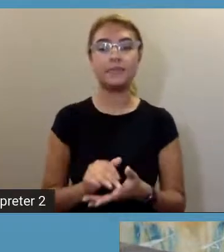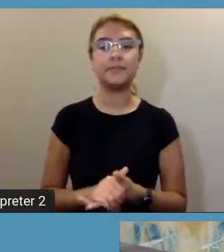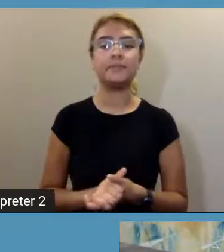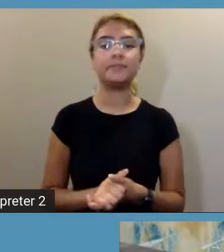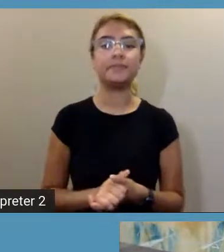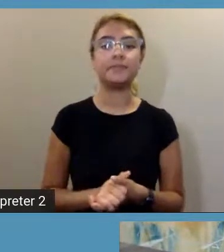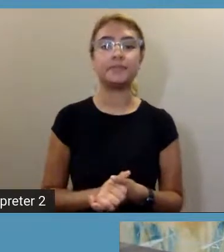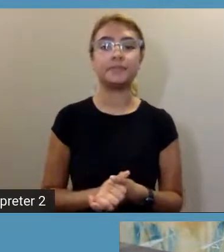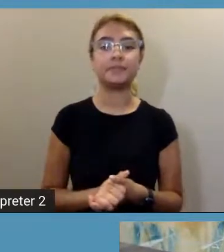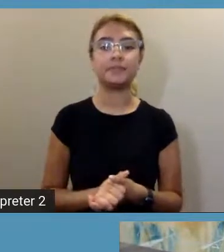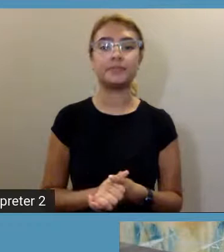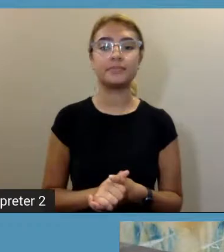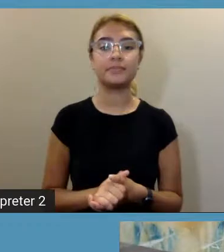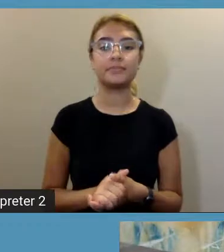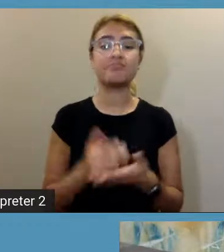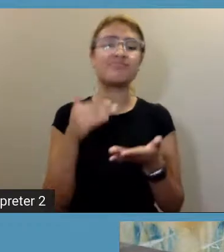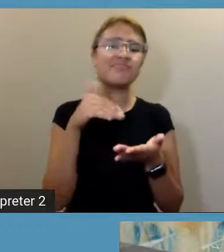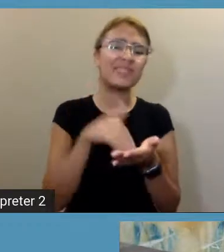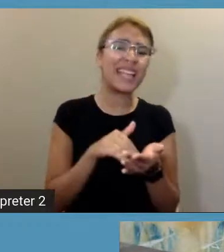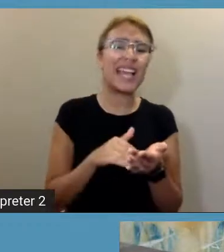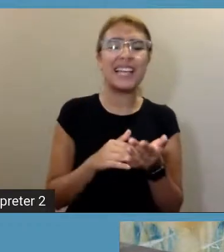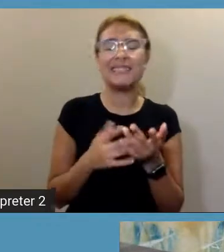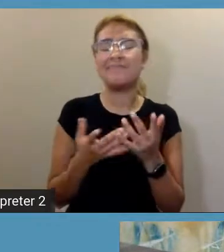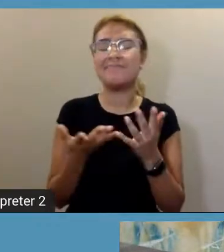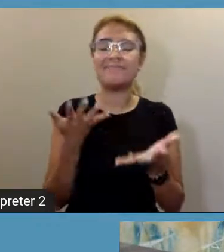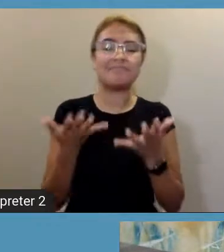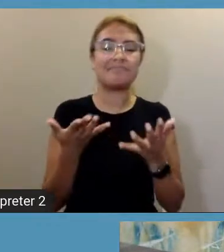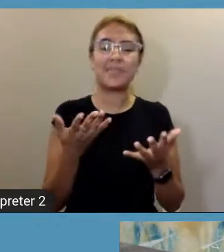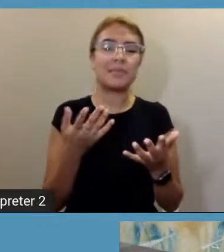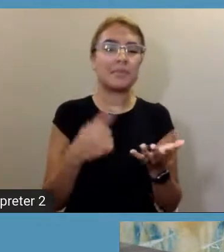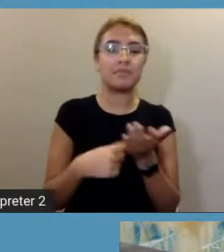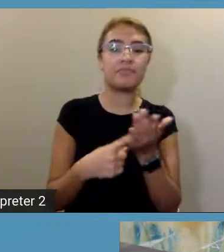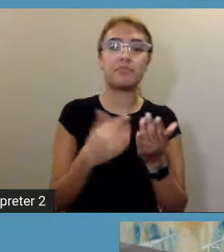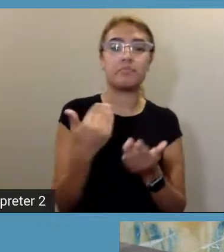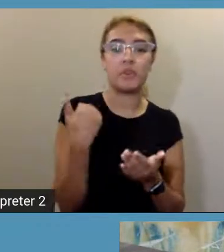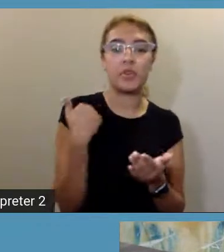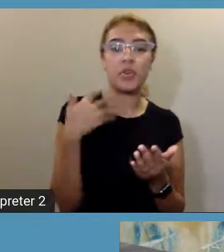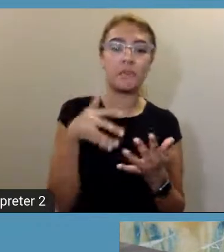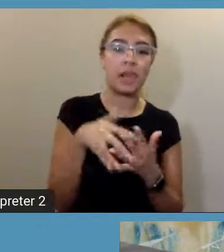This may again bleed into some other categories.